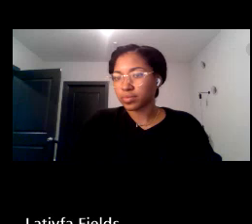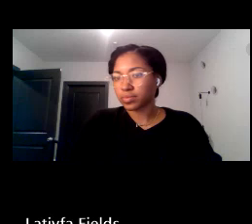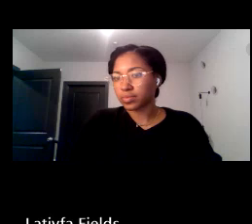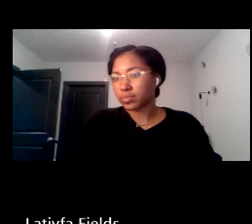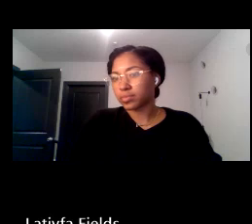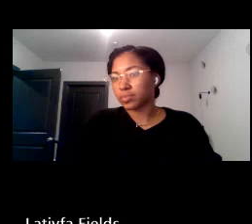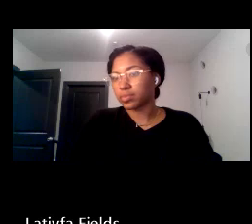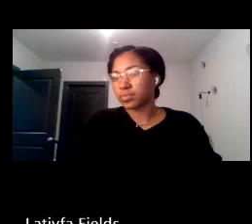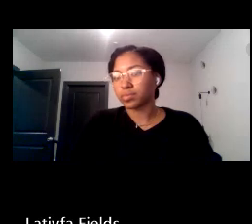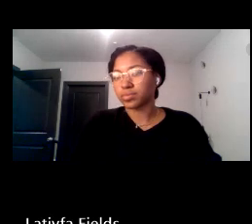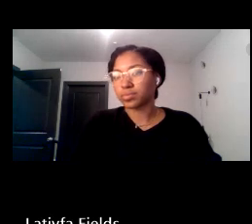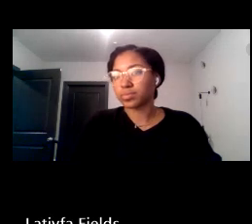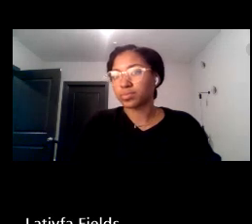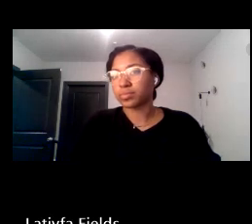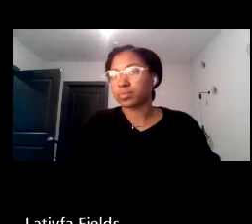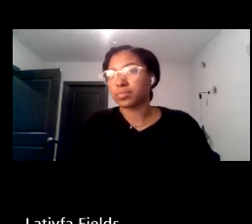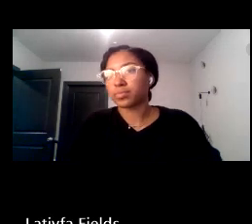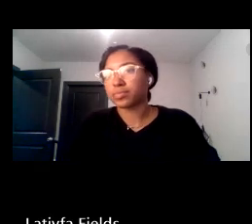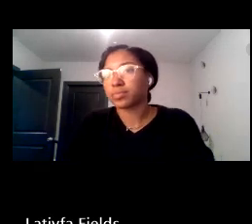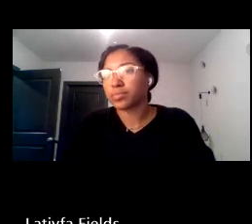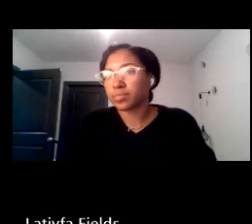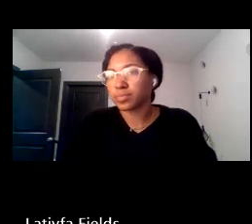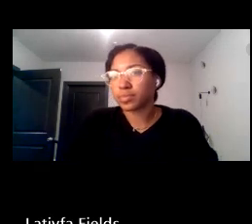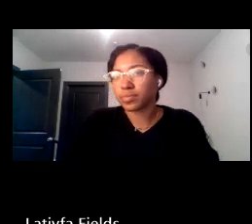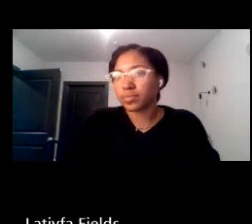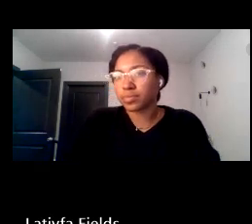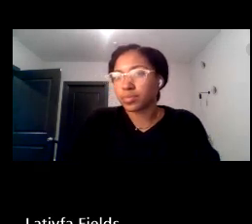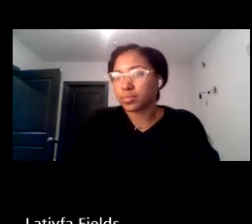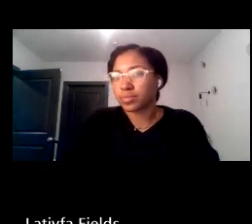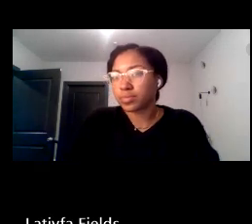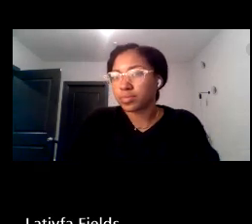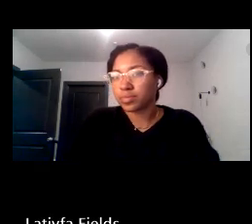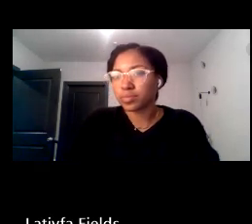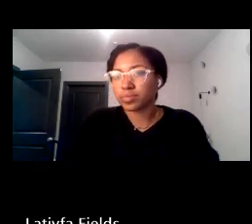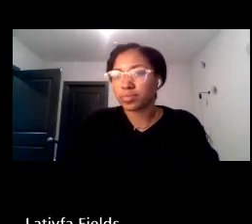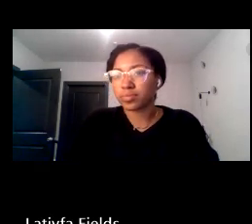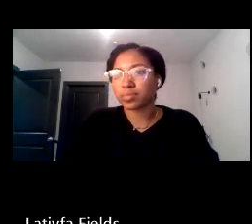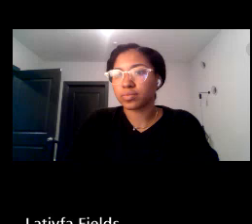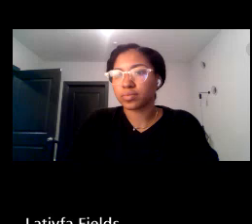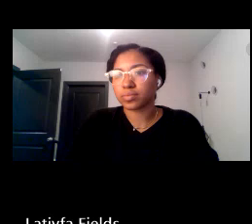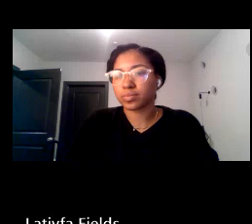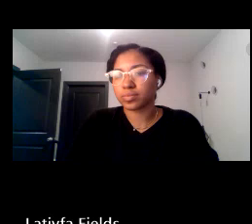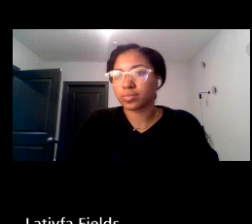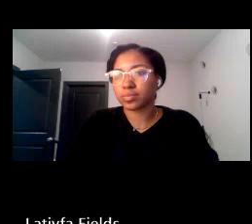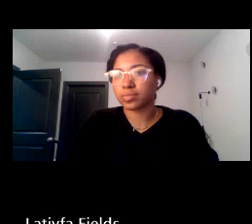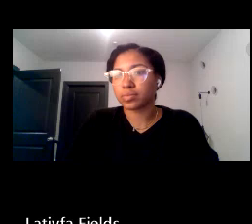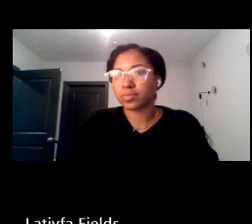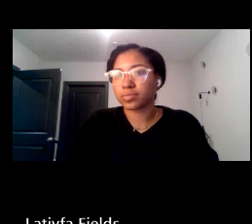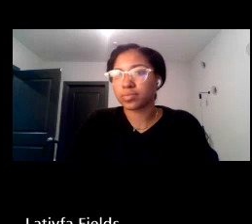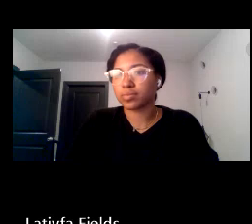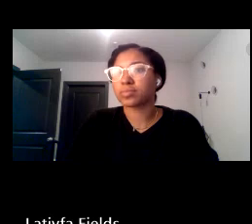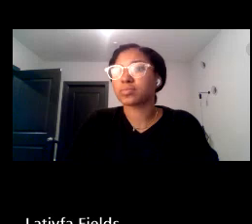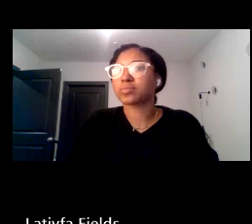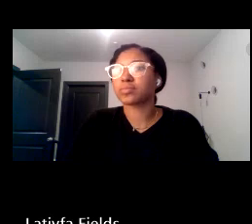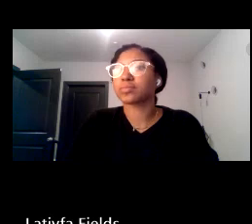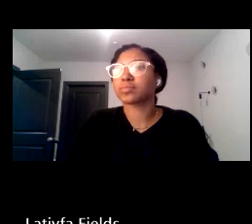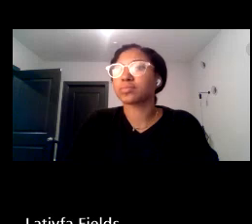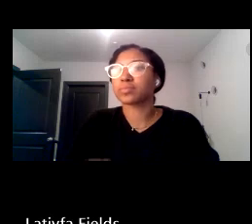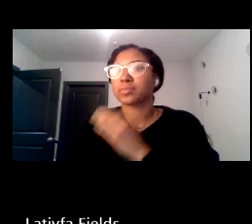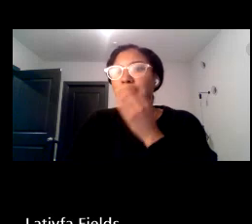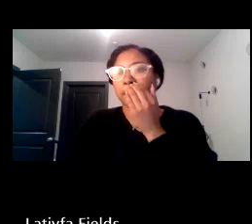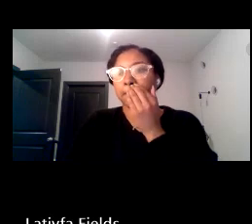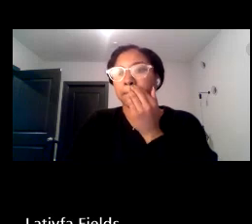can. But I just want to stress it enough that it's your responsibility to be aware of these terms and conditions. I know they